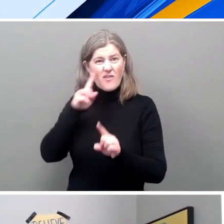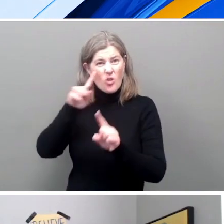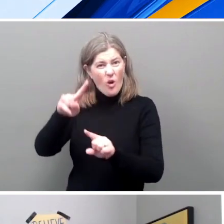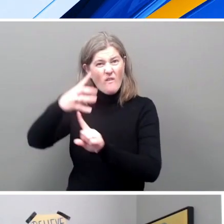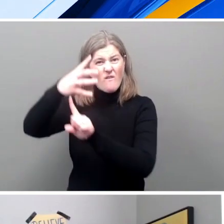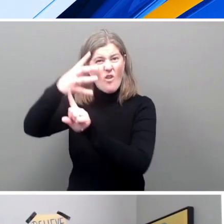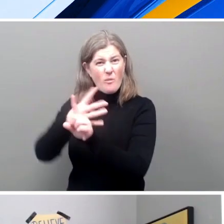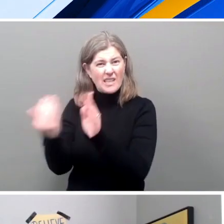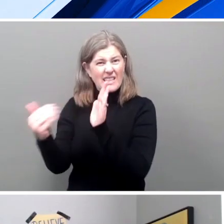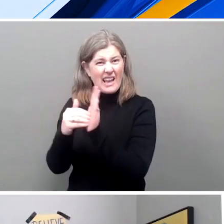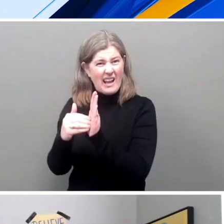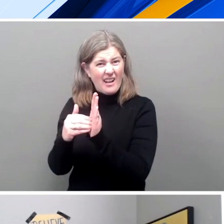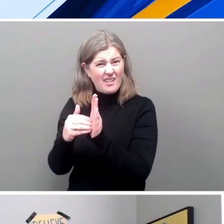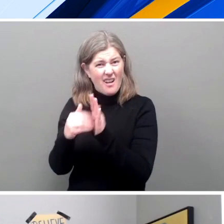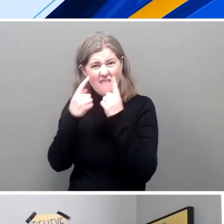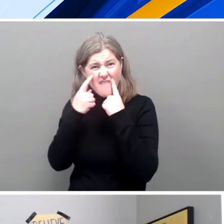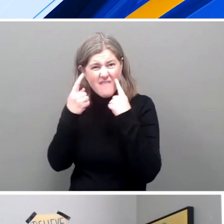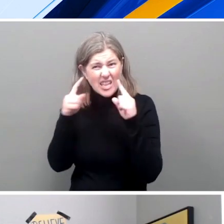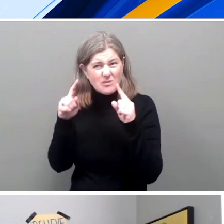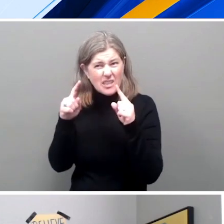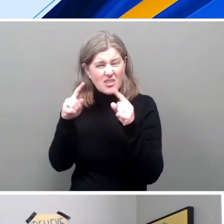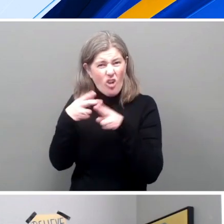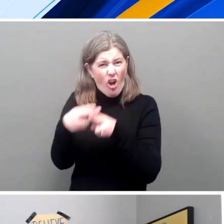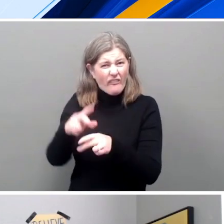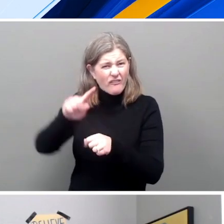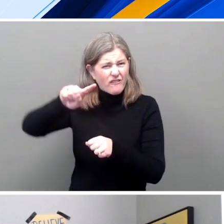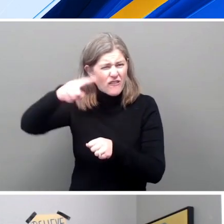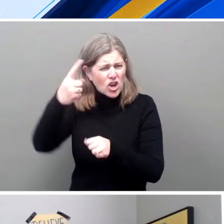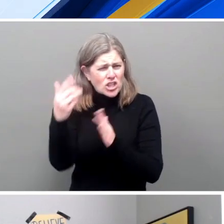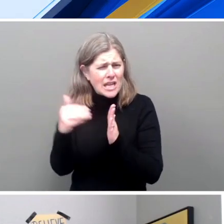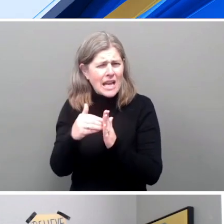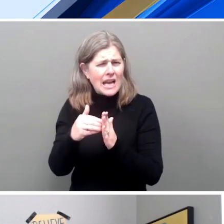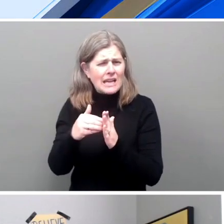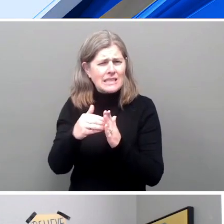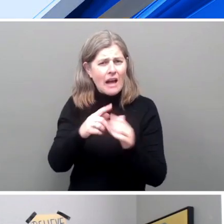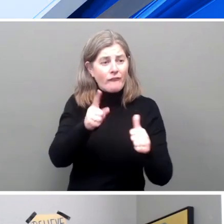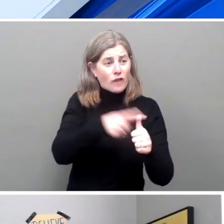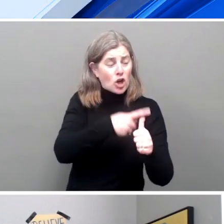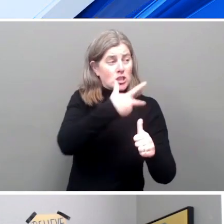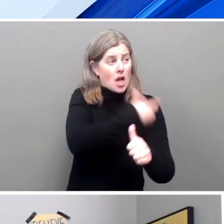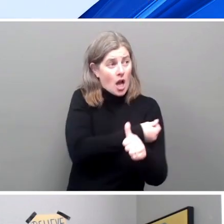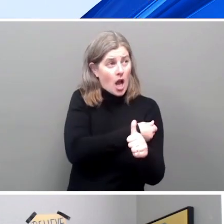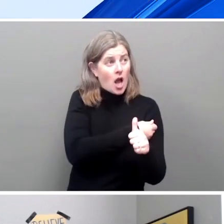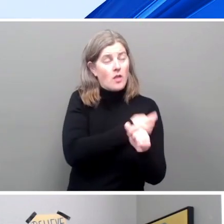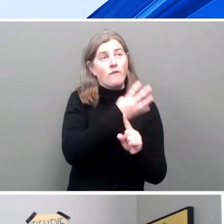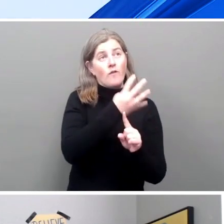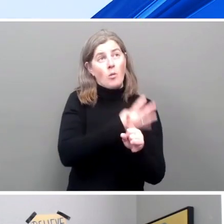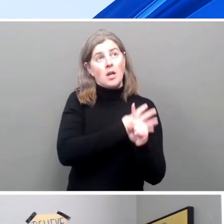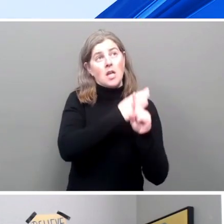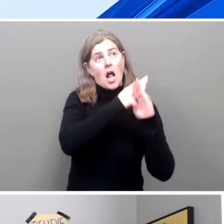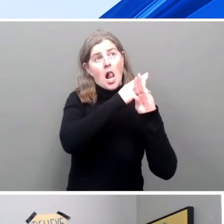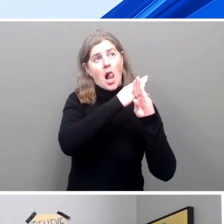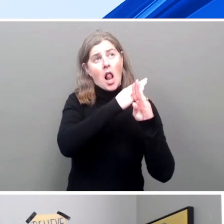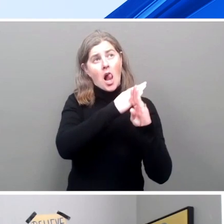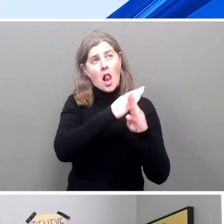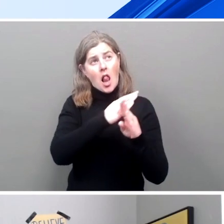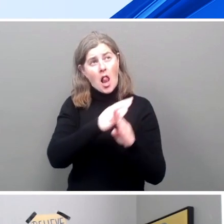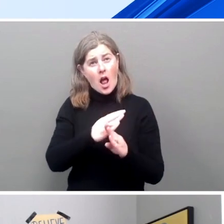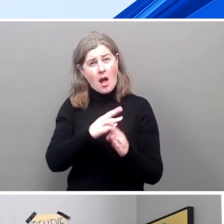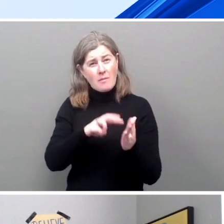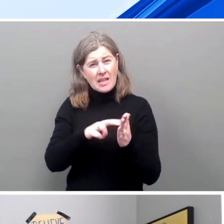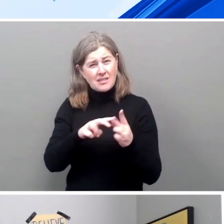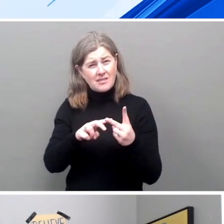second shot, is it effectively your first shot? I mean, does that waning immunity kind of count for that first shot as well?